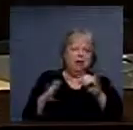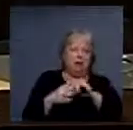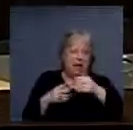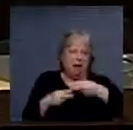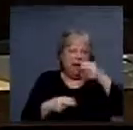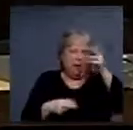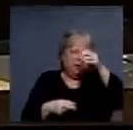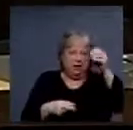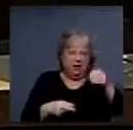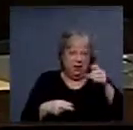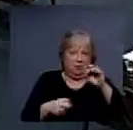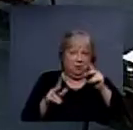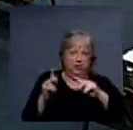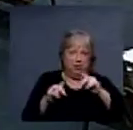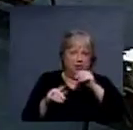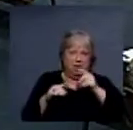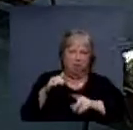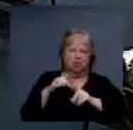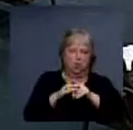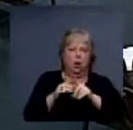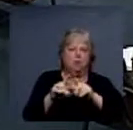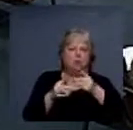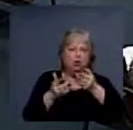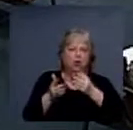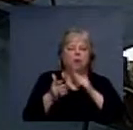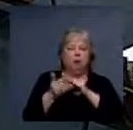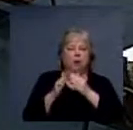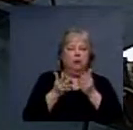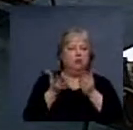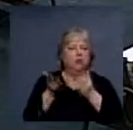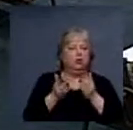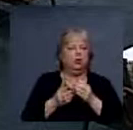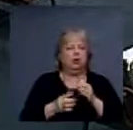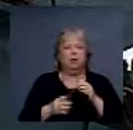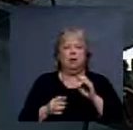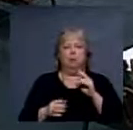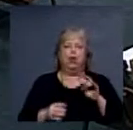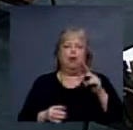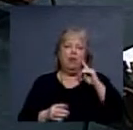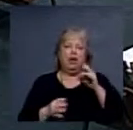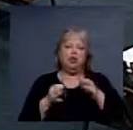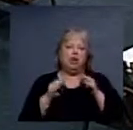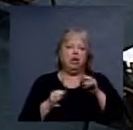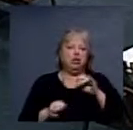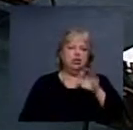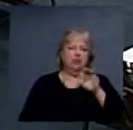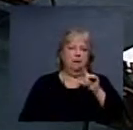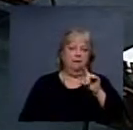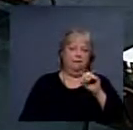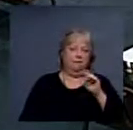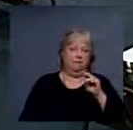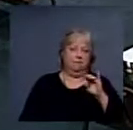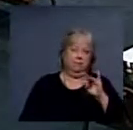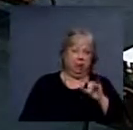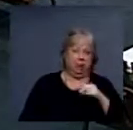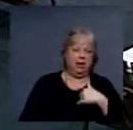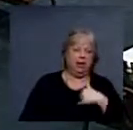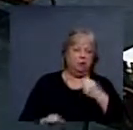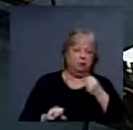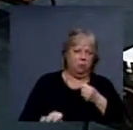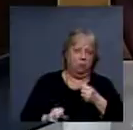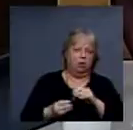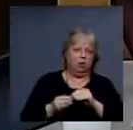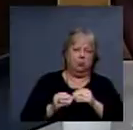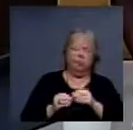Bruce. Thank you. That's it. Judge Fleming, I think, has some strong numbers on that. That's who told me. Director